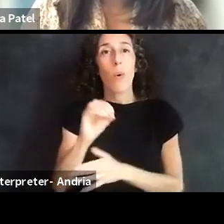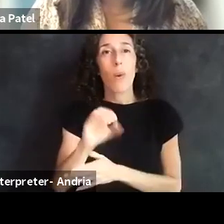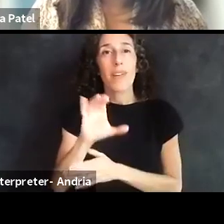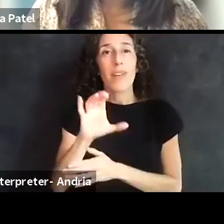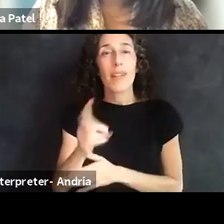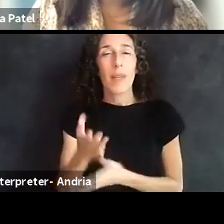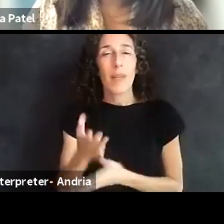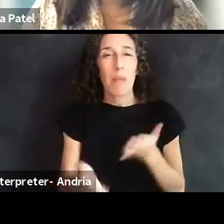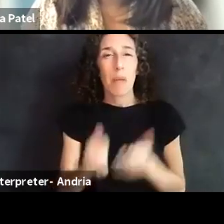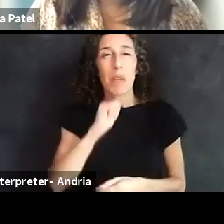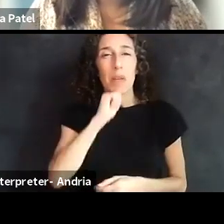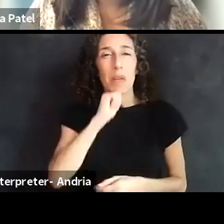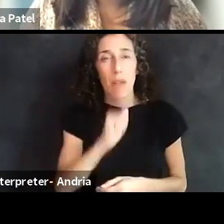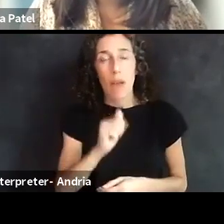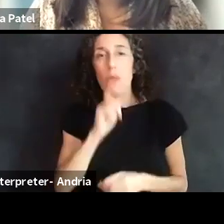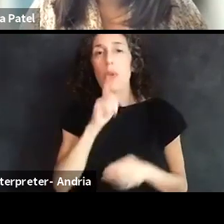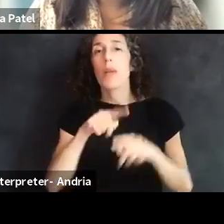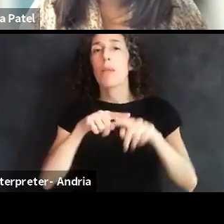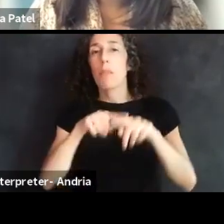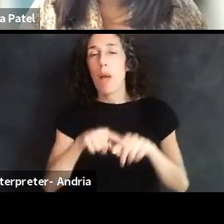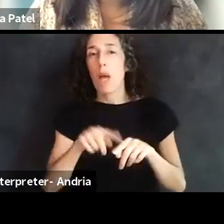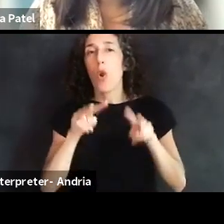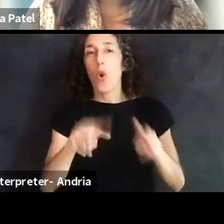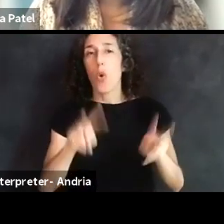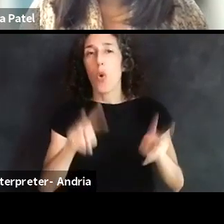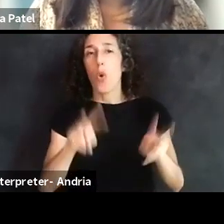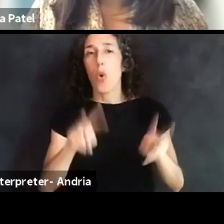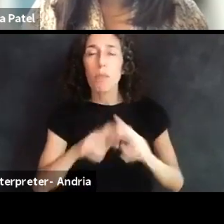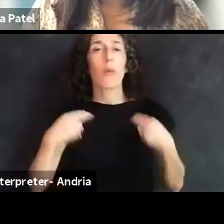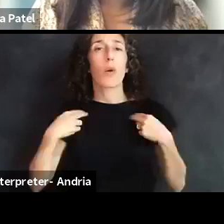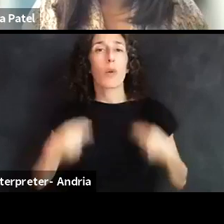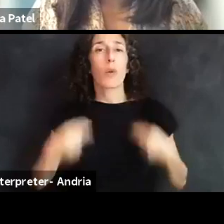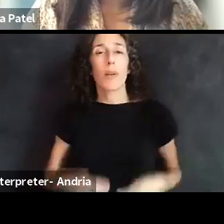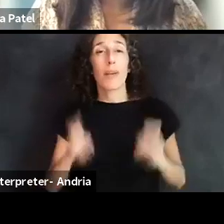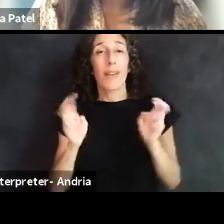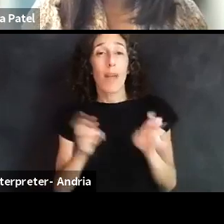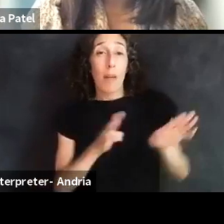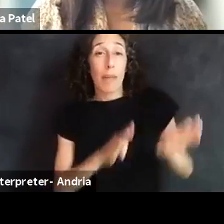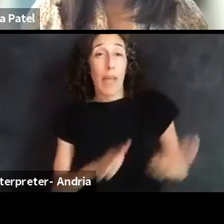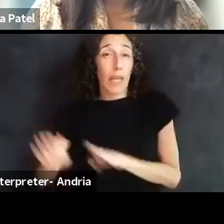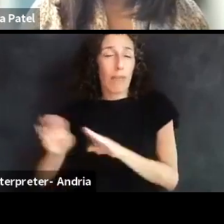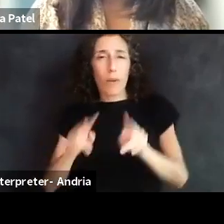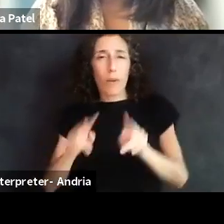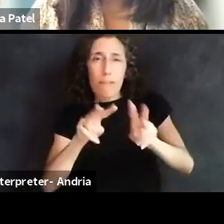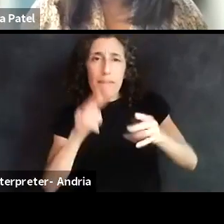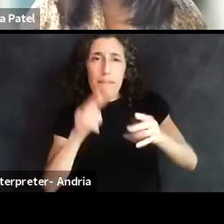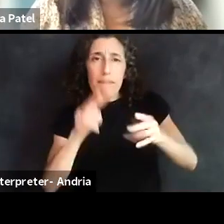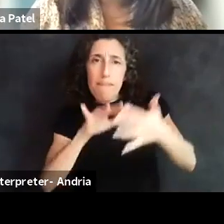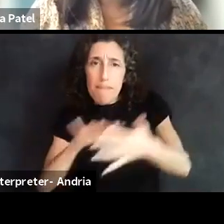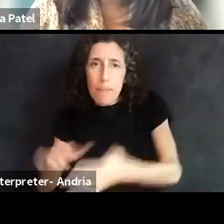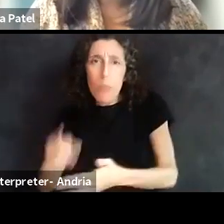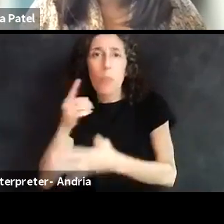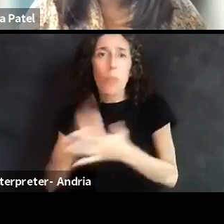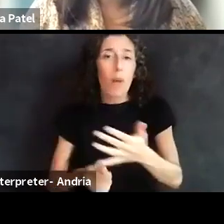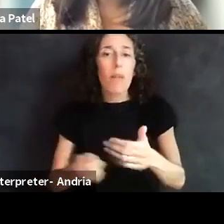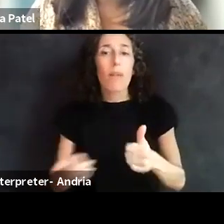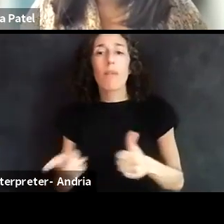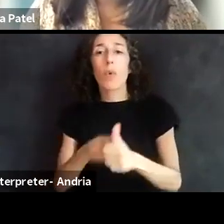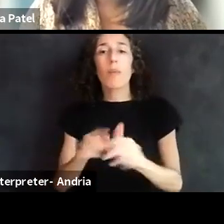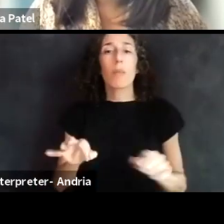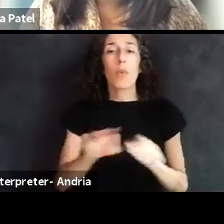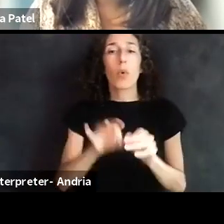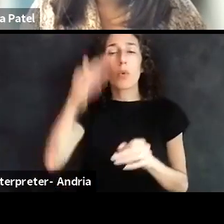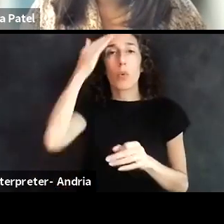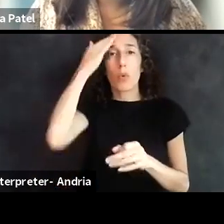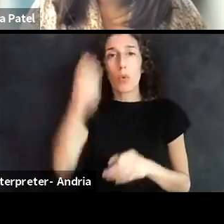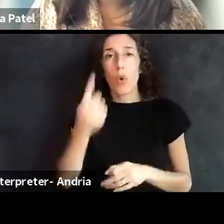the question is what's the best way of explaining what's causing the behavior? Because then that is